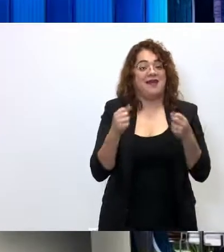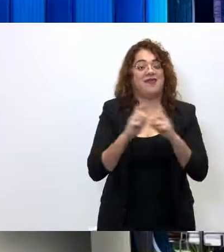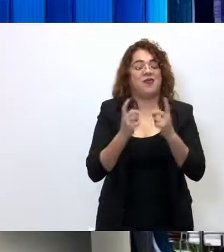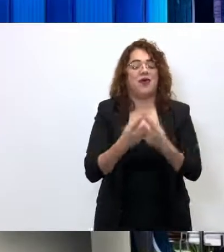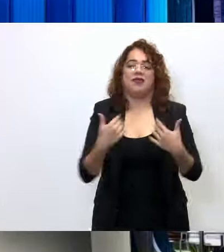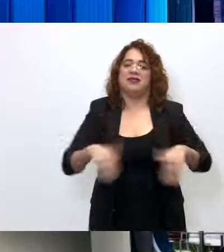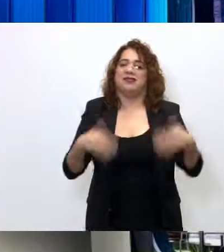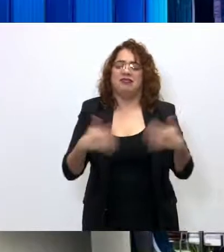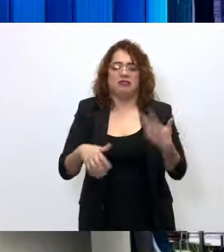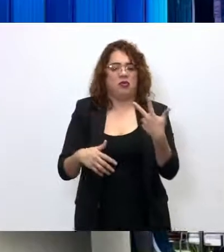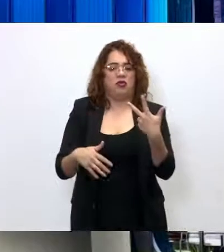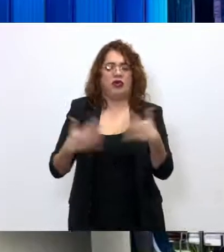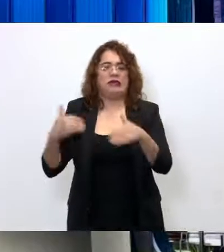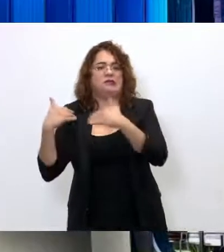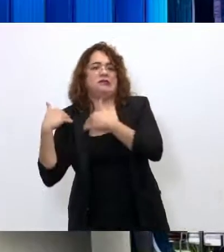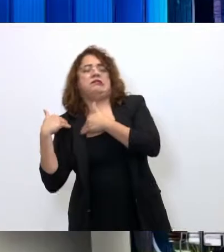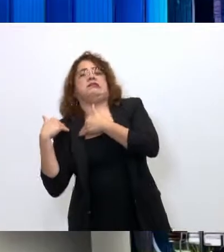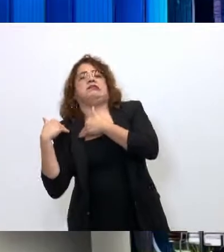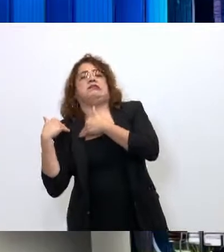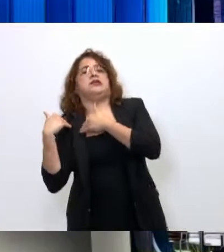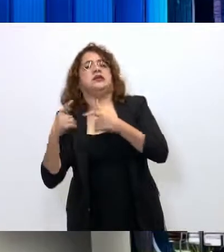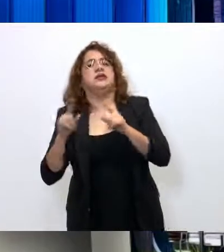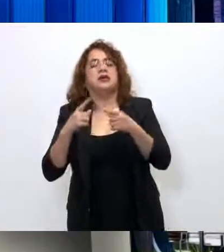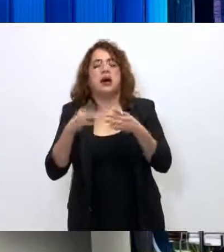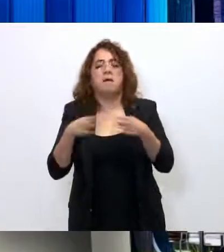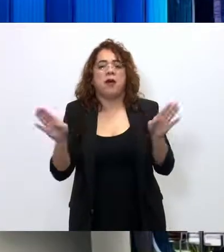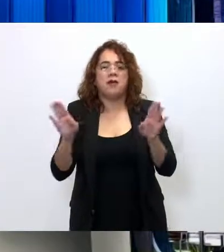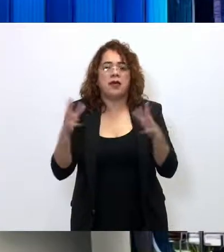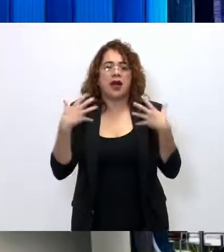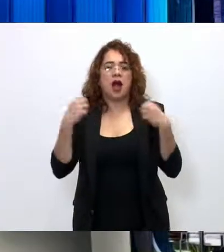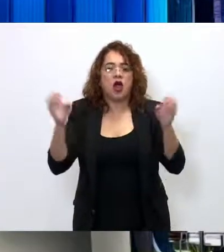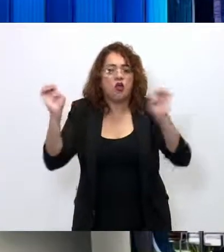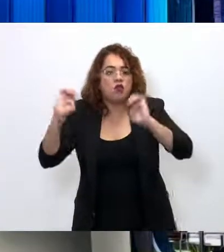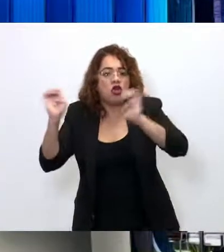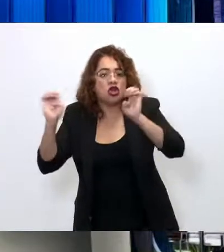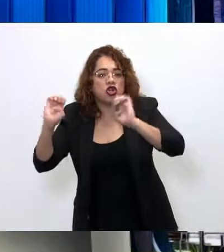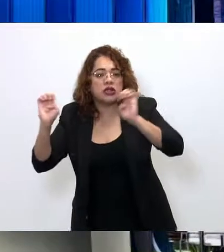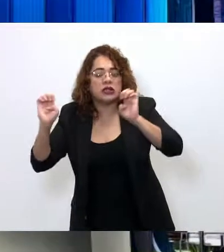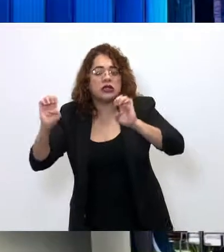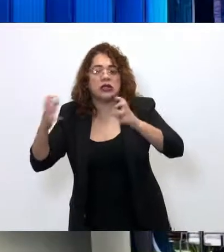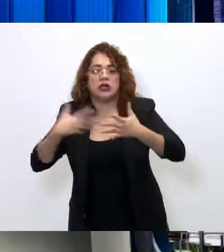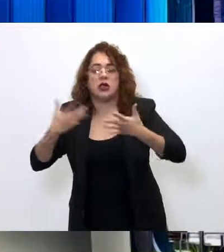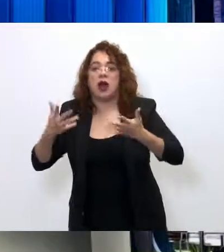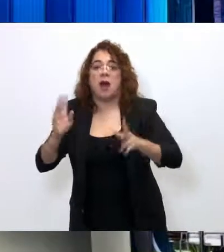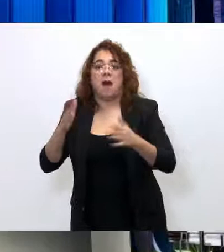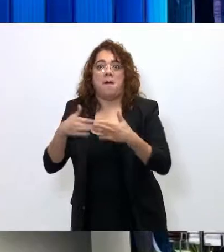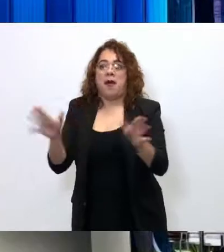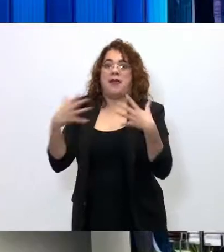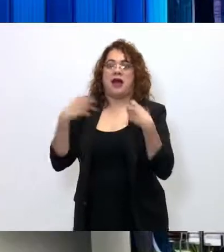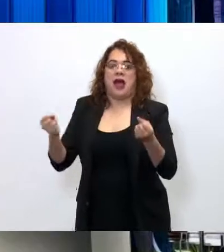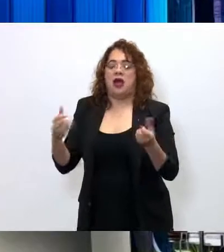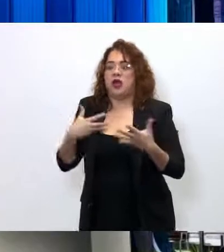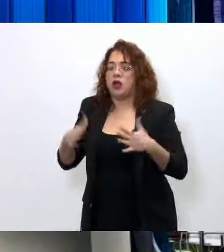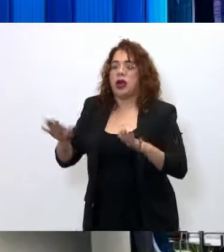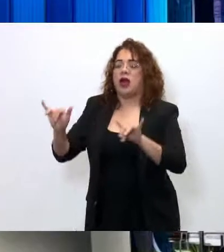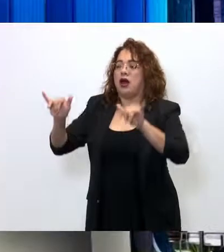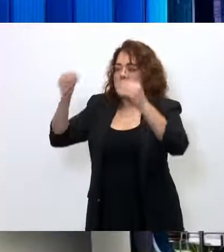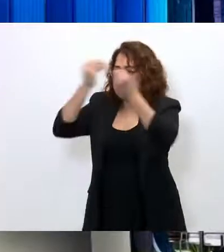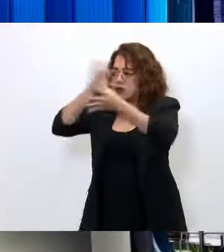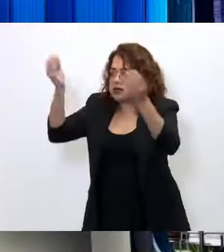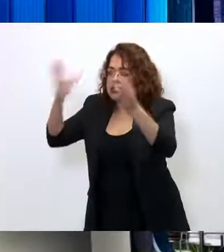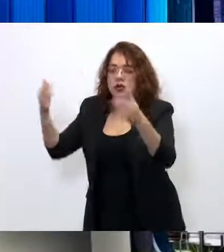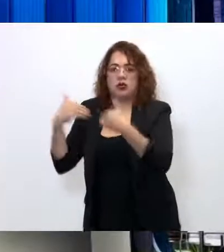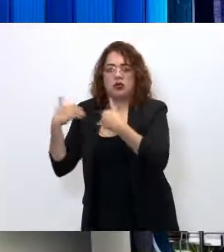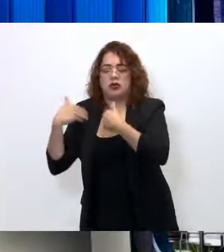prepare for and respond to public health emergencies like this pandemic, which has really elevated public health in the community in terms of knowledge, but we also